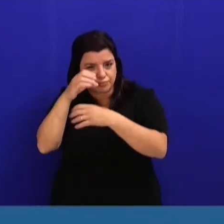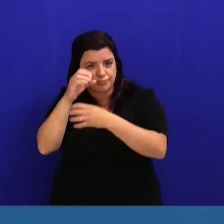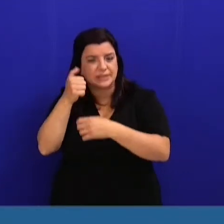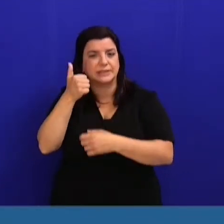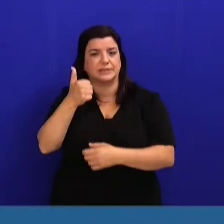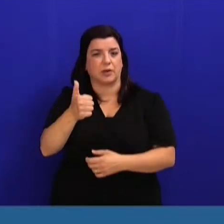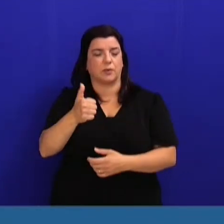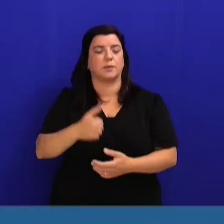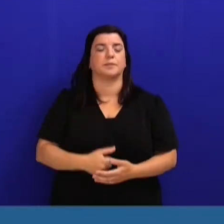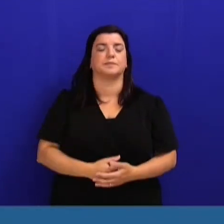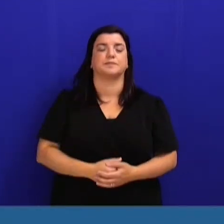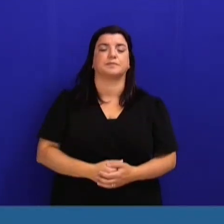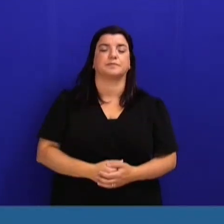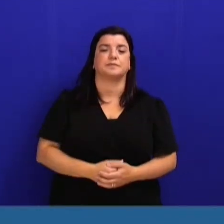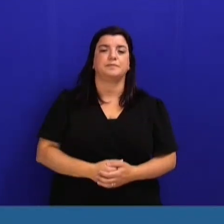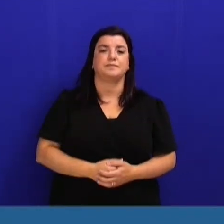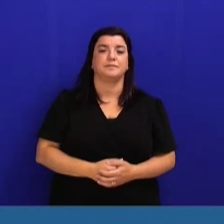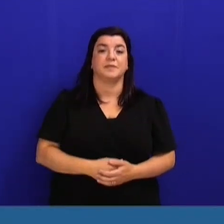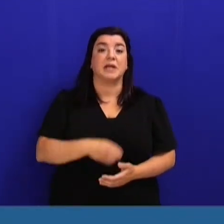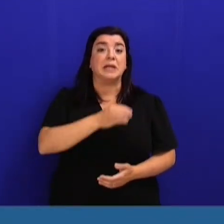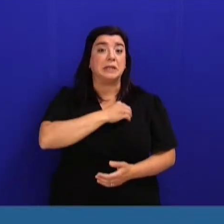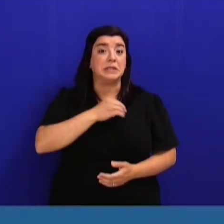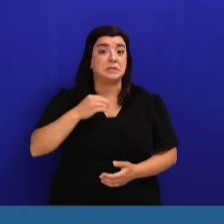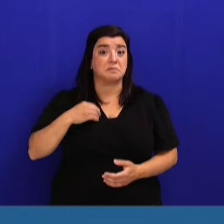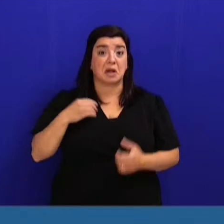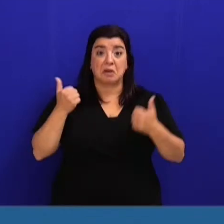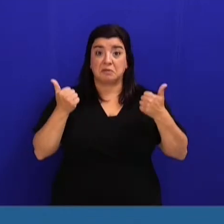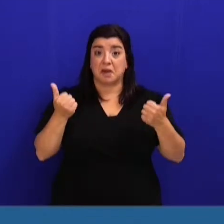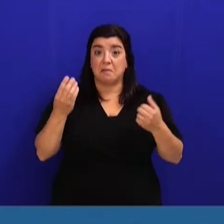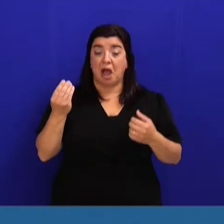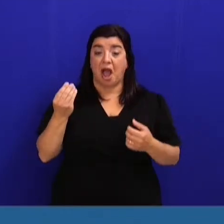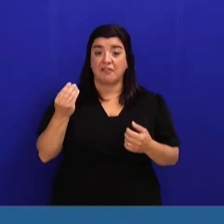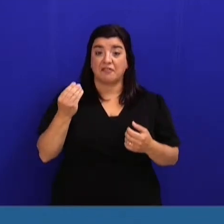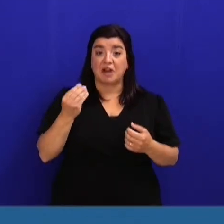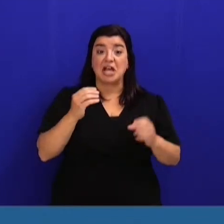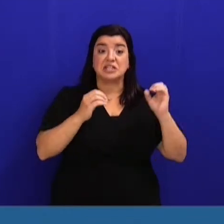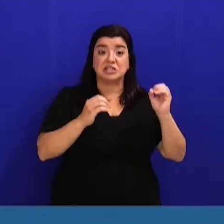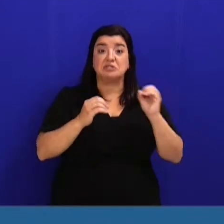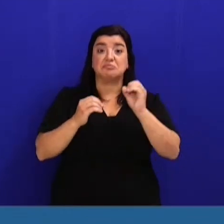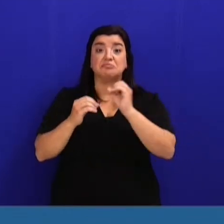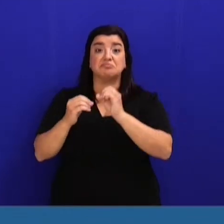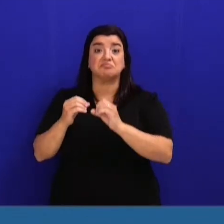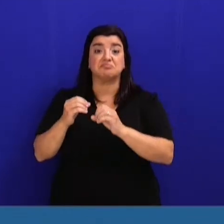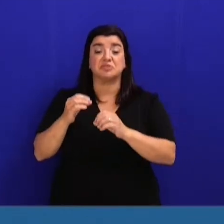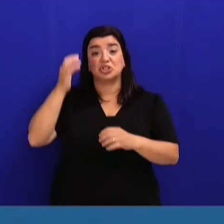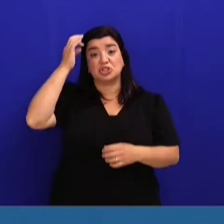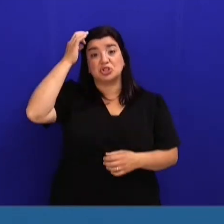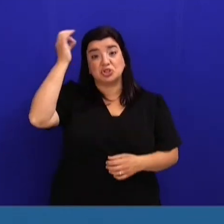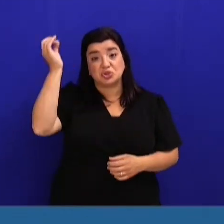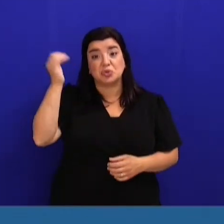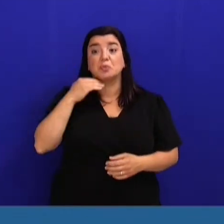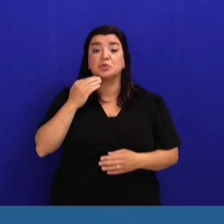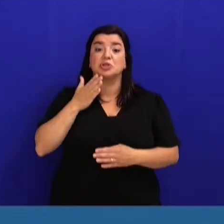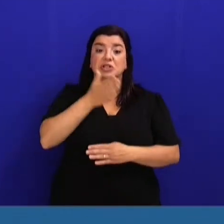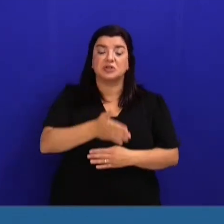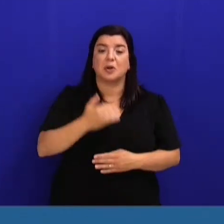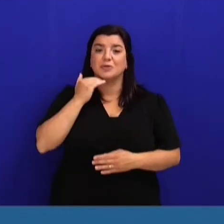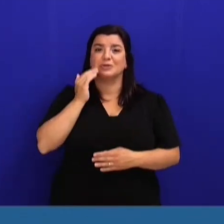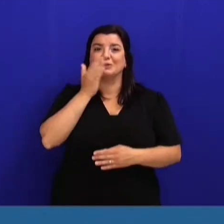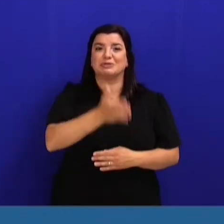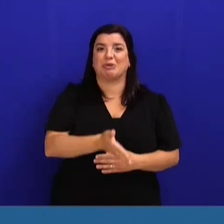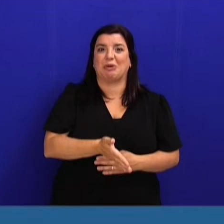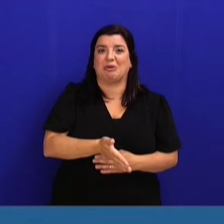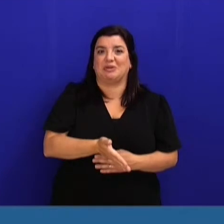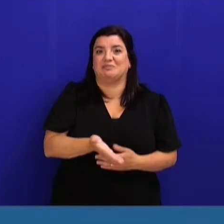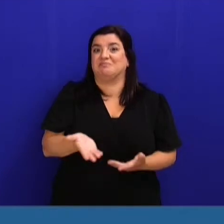Is-sitwazzjoni fil-sptarijiet tagħna hija sitwazzjoni tajba ħafna li ilna xhur sħaħ ma nkollna każijiet li issa għandna